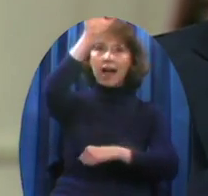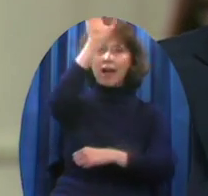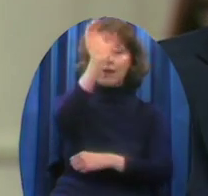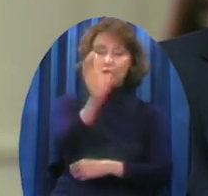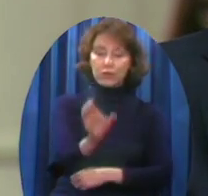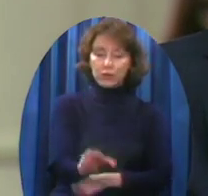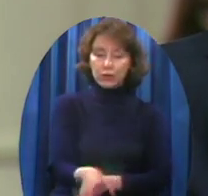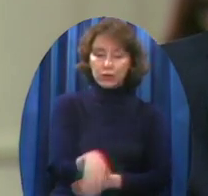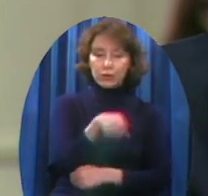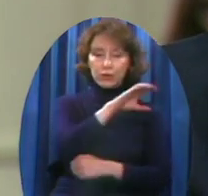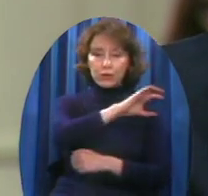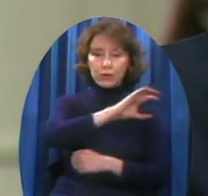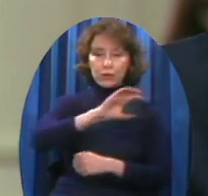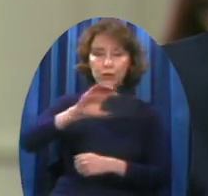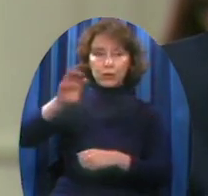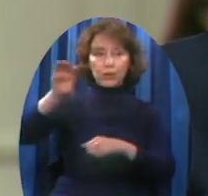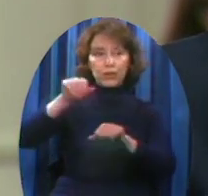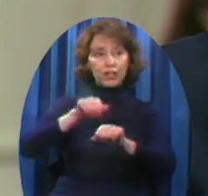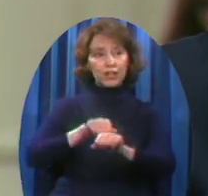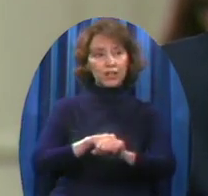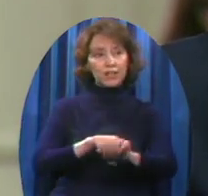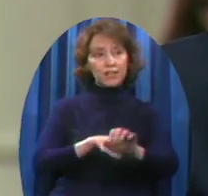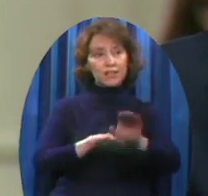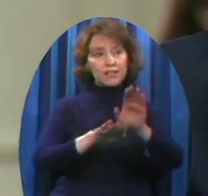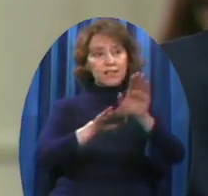Calvary's hill.